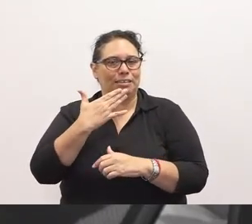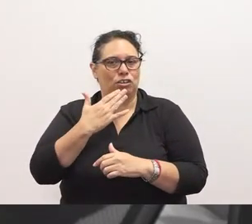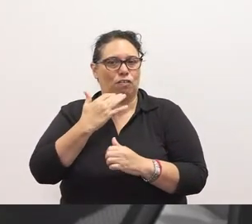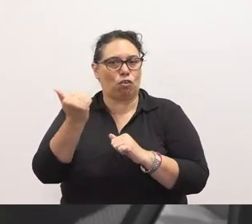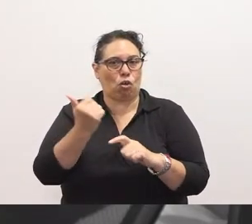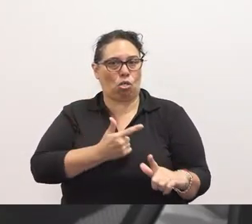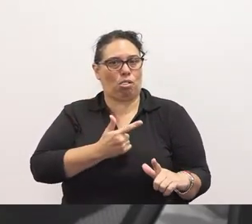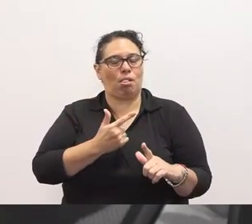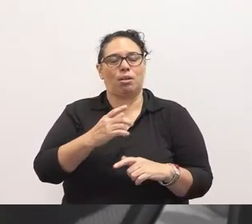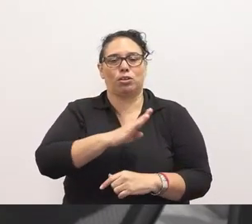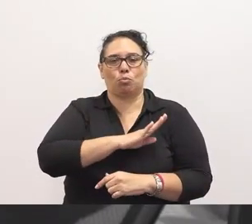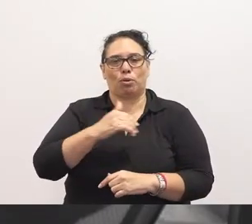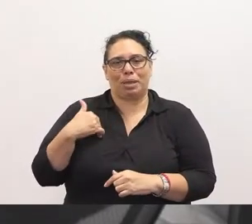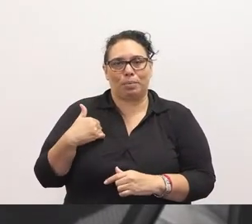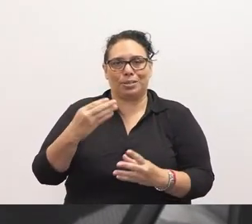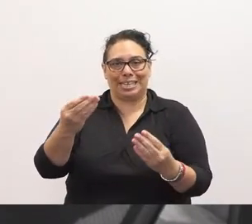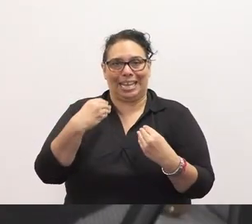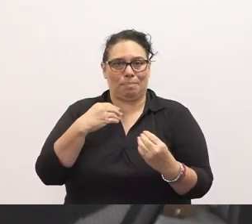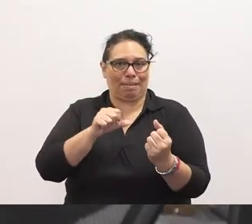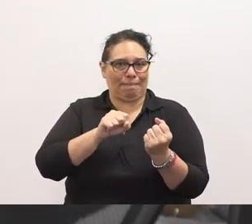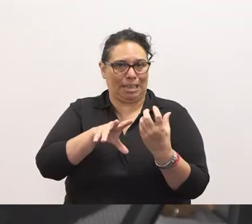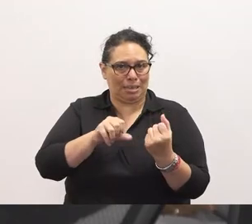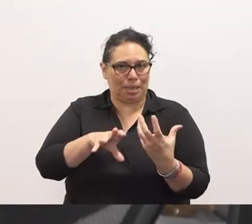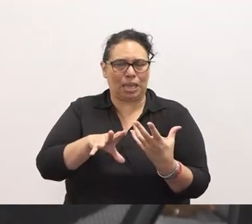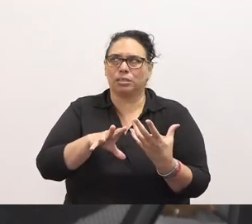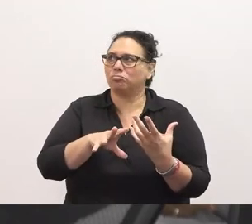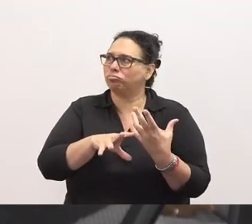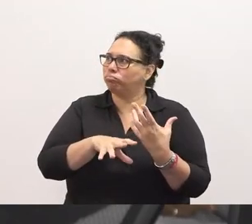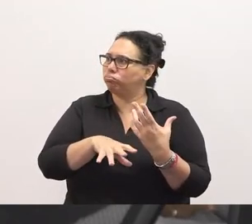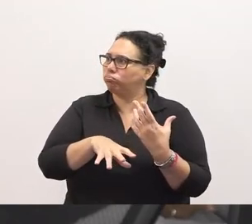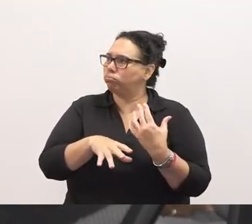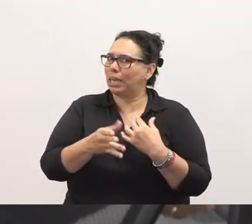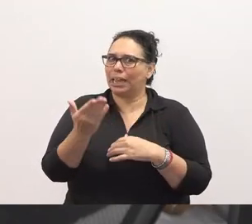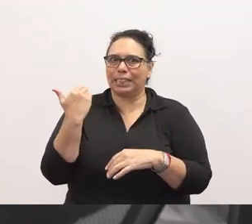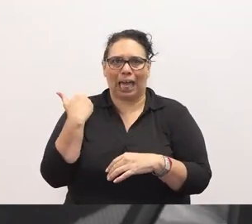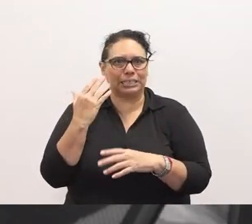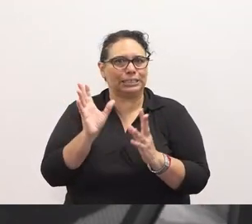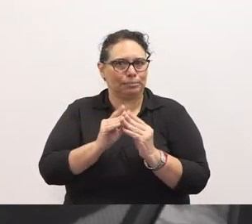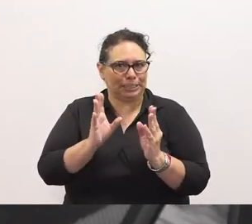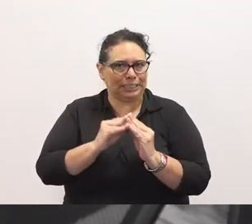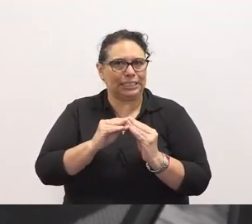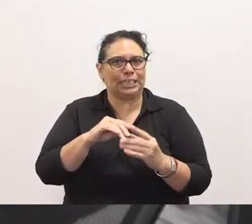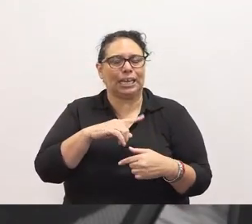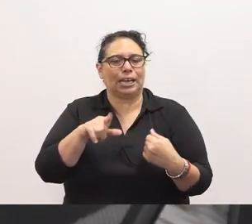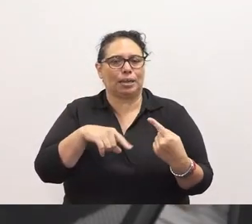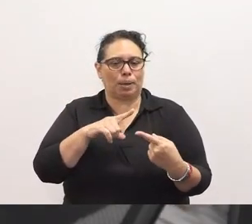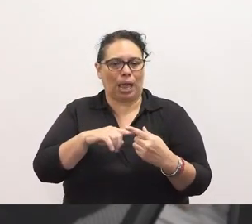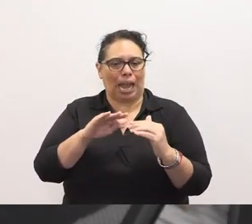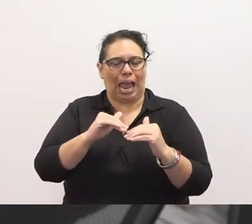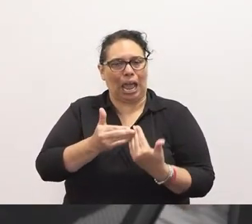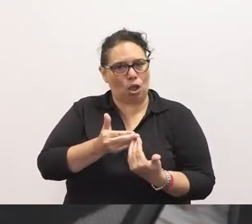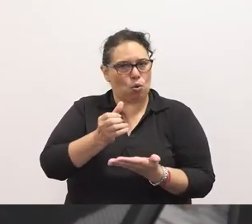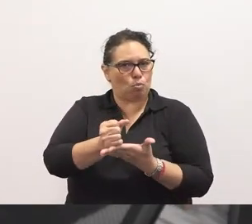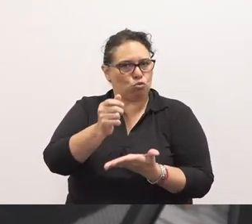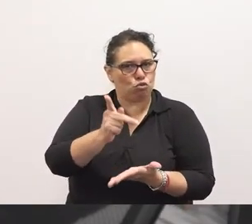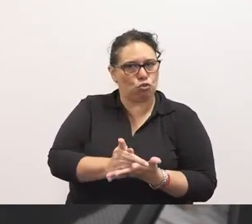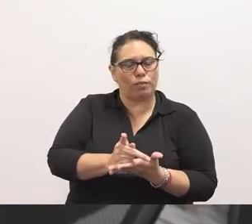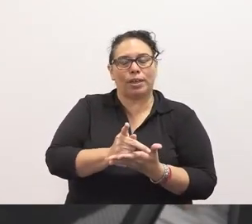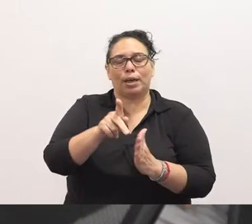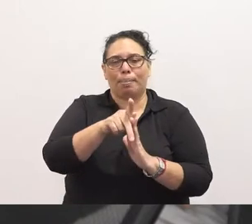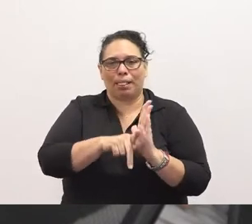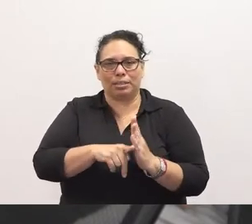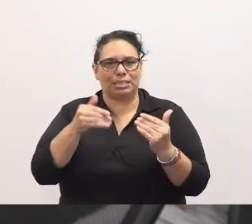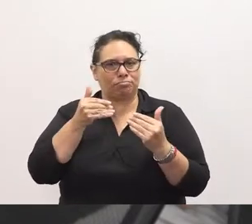all to the board members that gave me feedback in the last board meeting around how we want to approve board policies